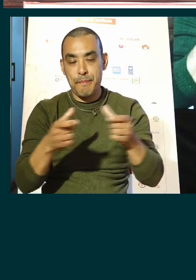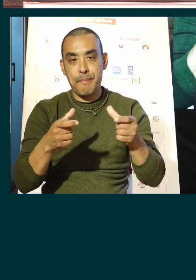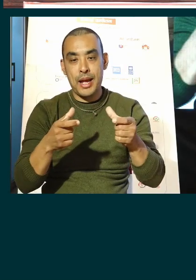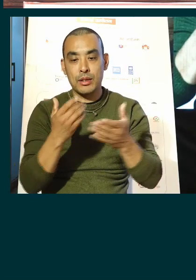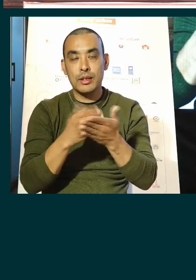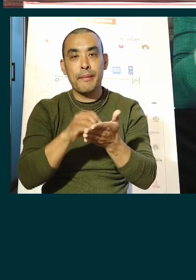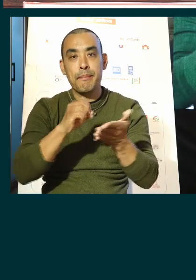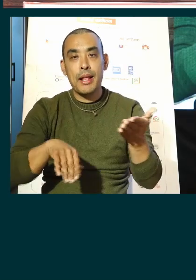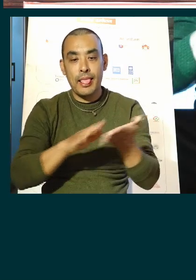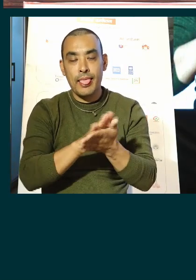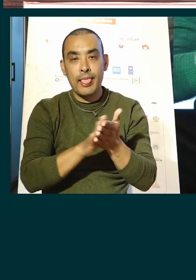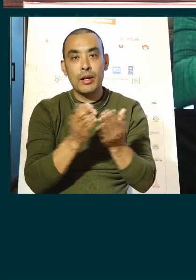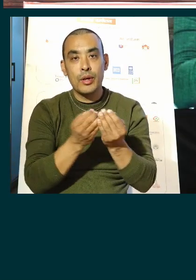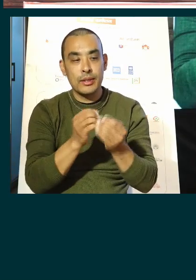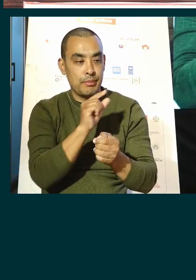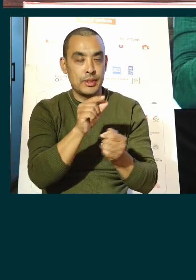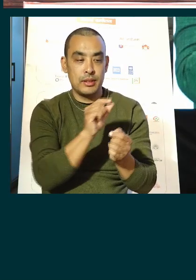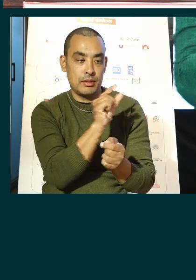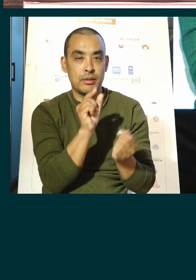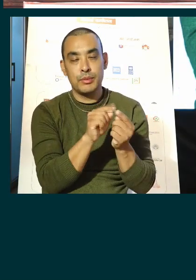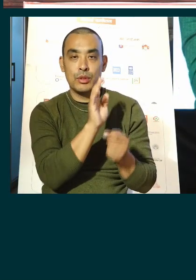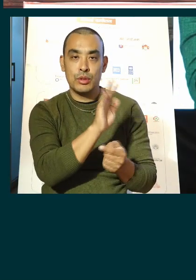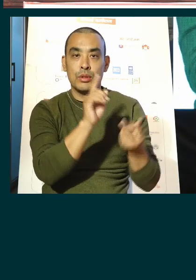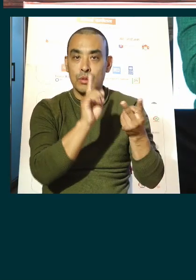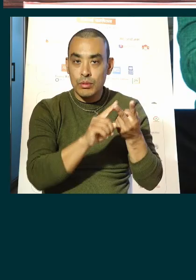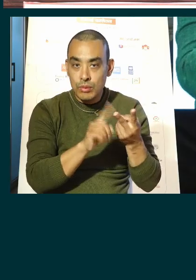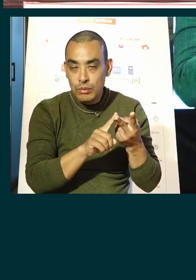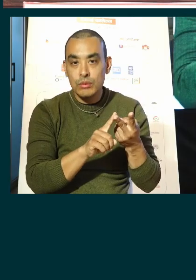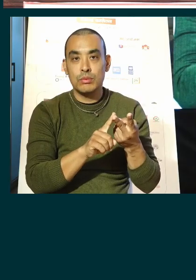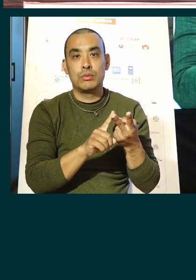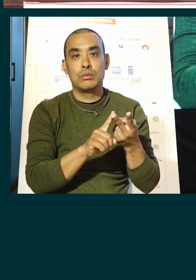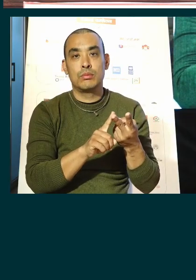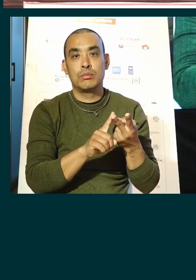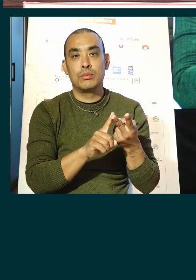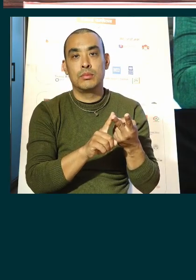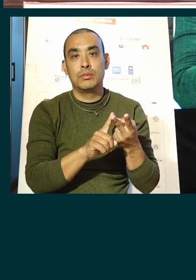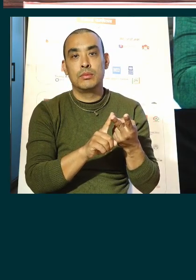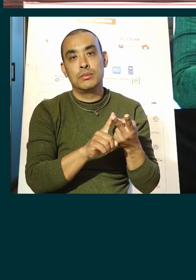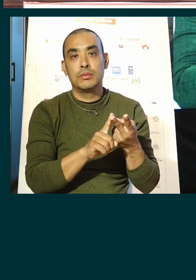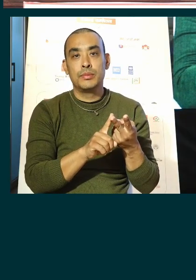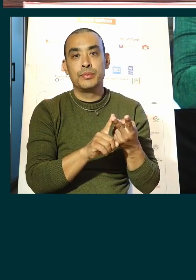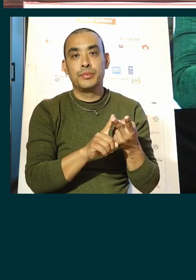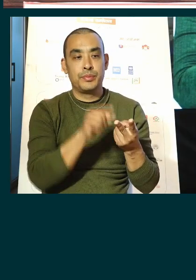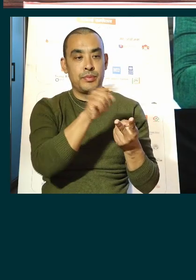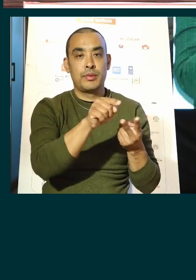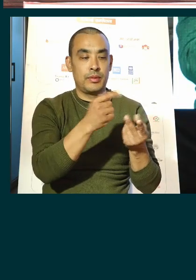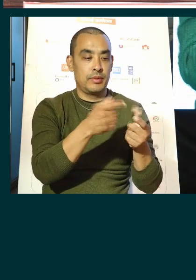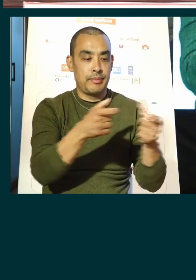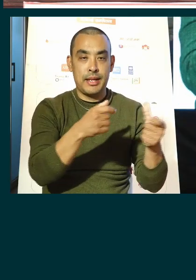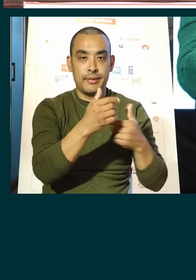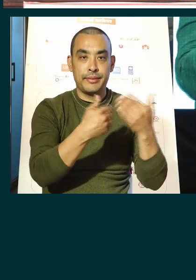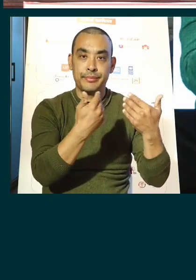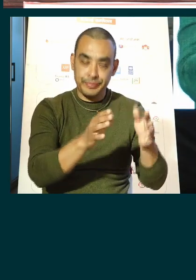there is the word shame, that is a very strong word. And the second one is pad dispenser for pad,